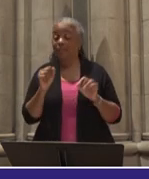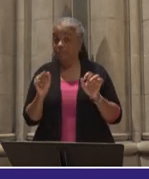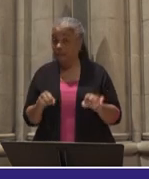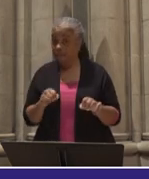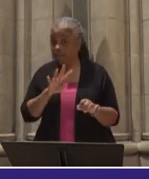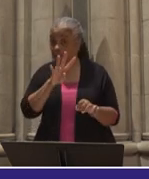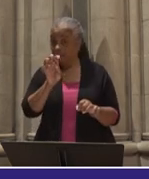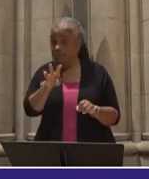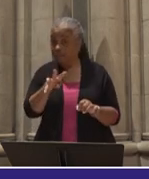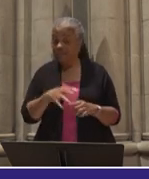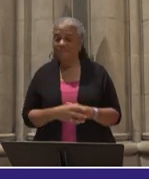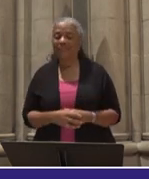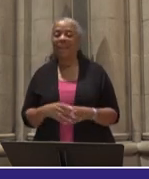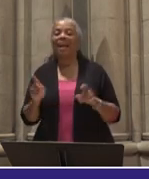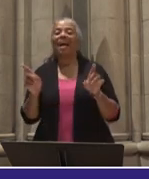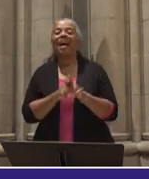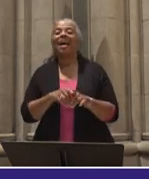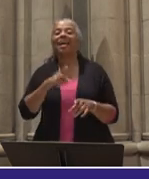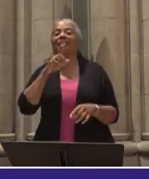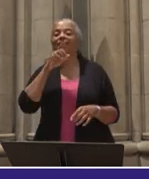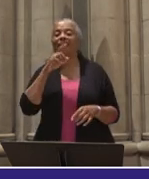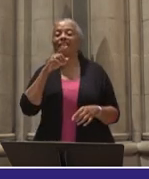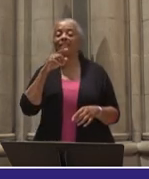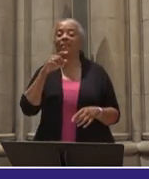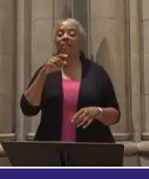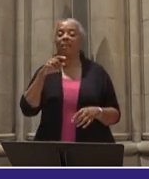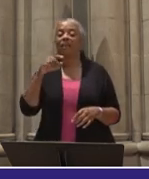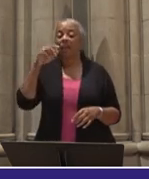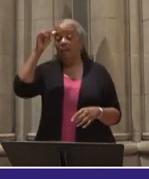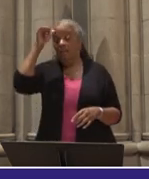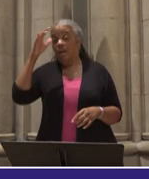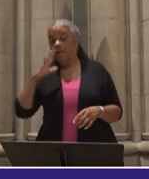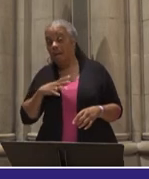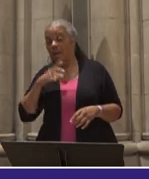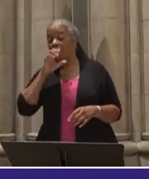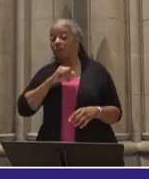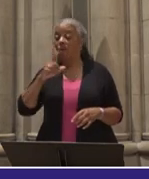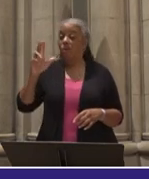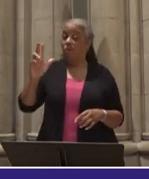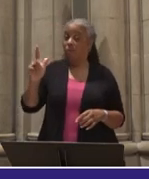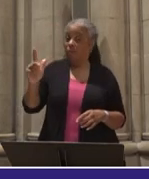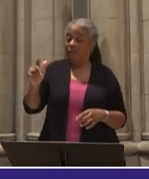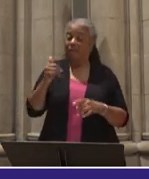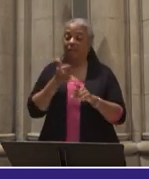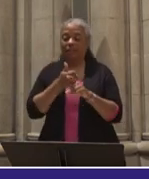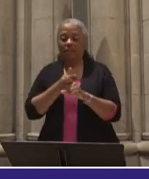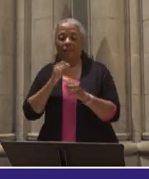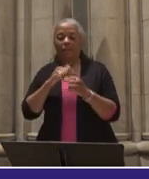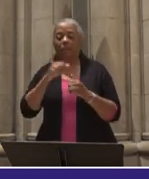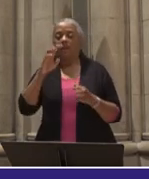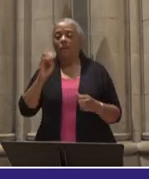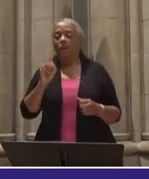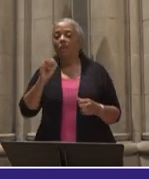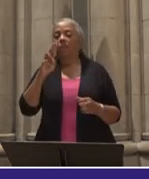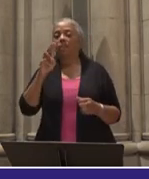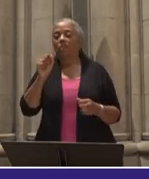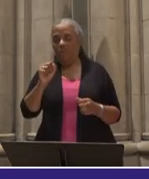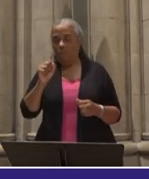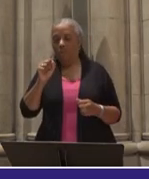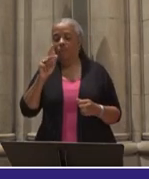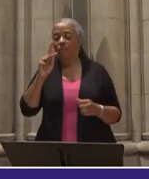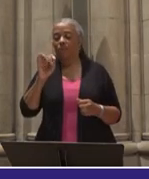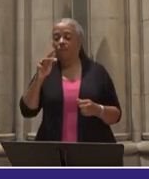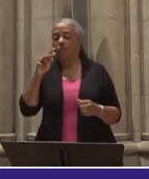possible? As 23-year-old Wayne G. Chuckluck from the Muscogee Creek